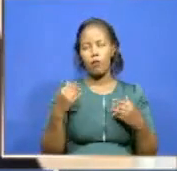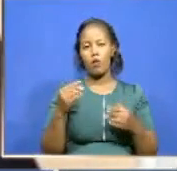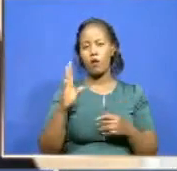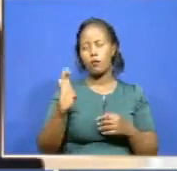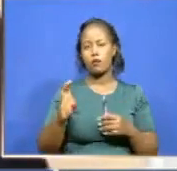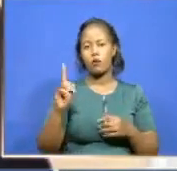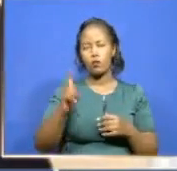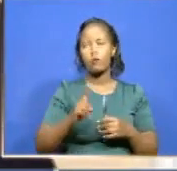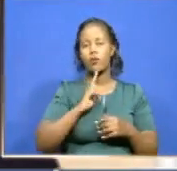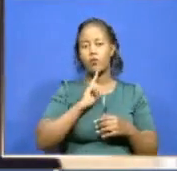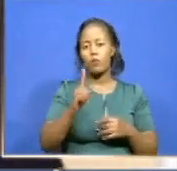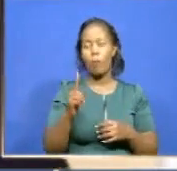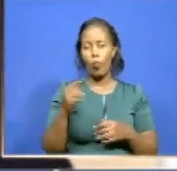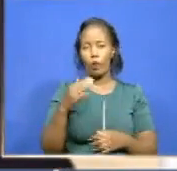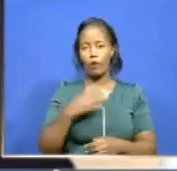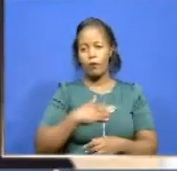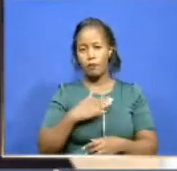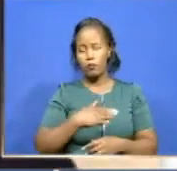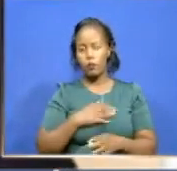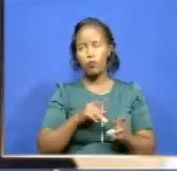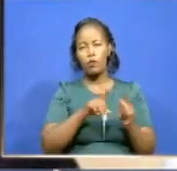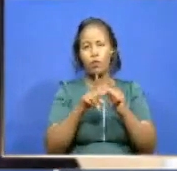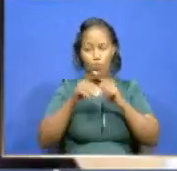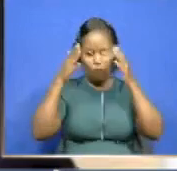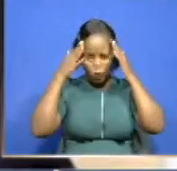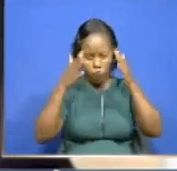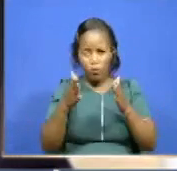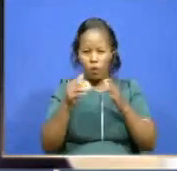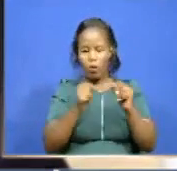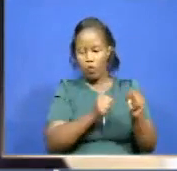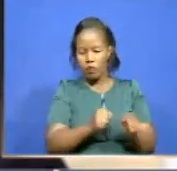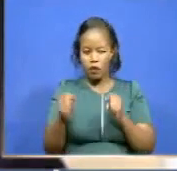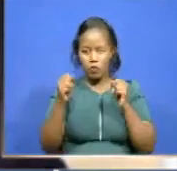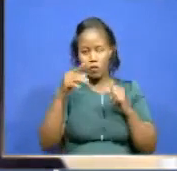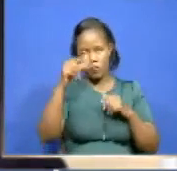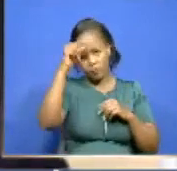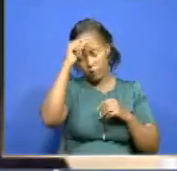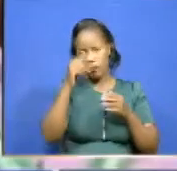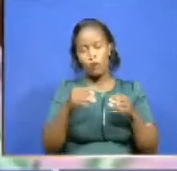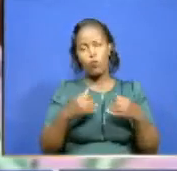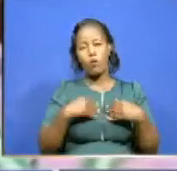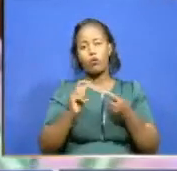executive order from me looking at the structure of government and making certain changes.